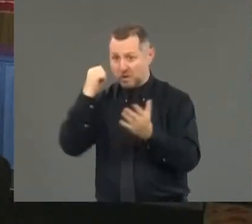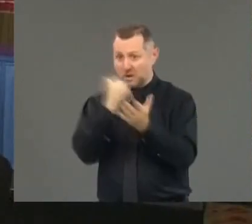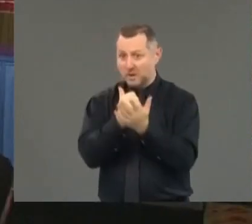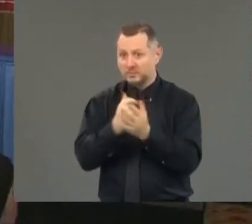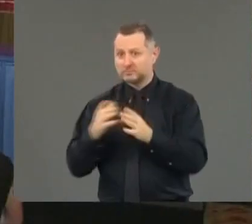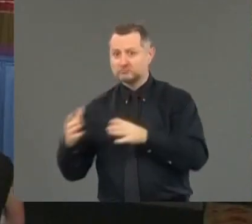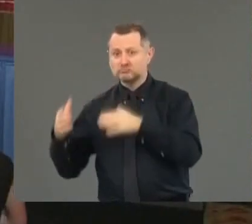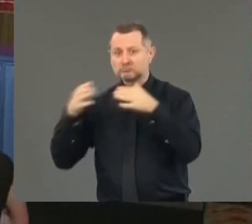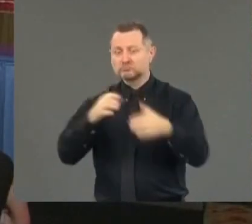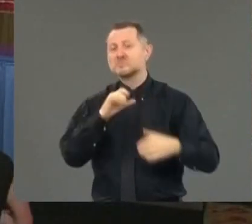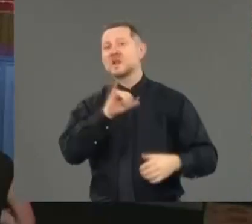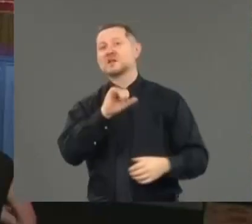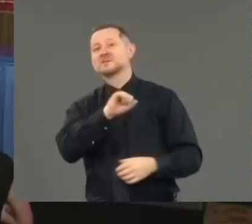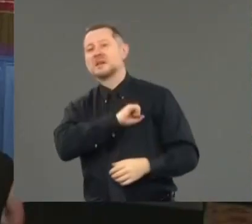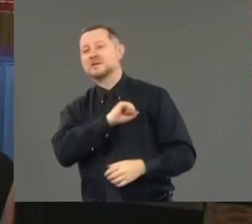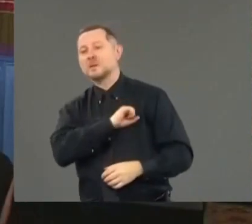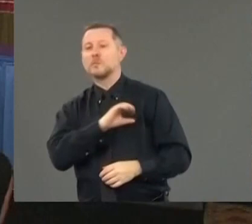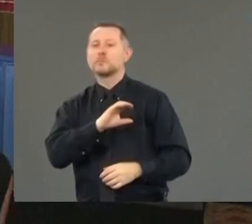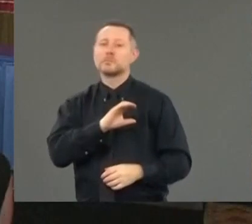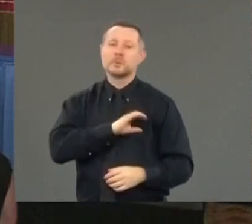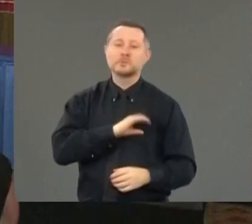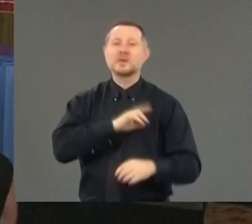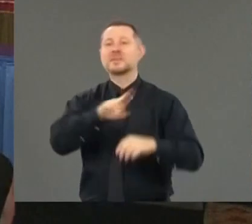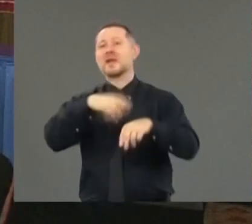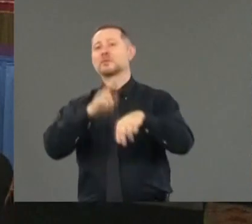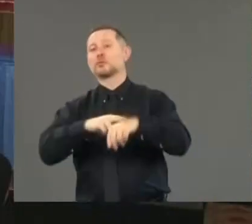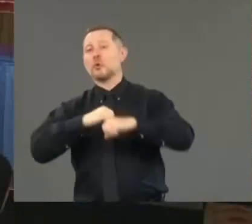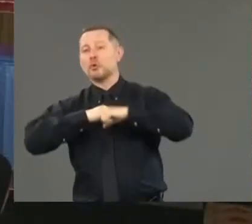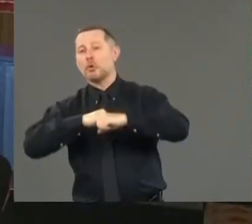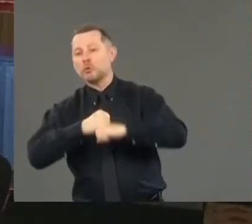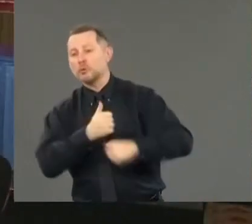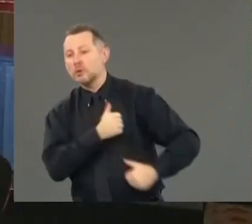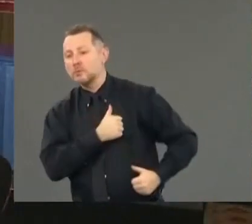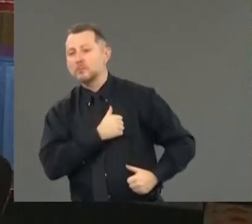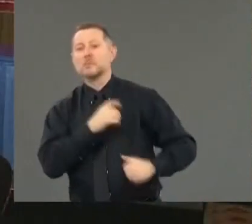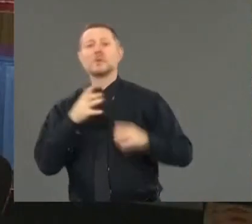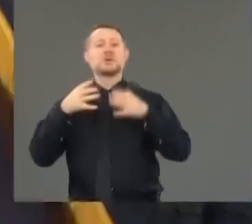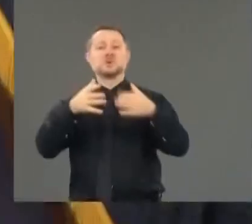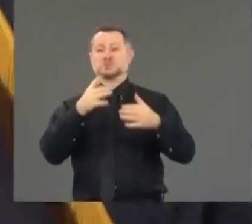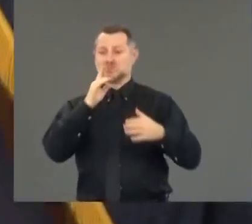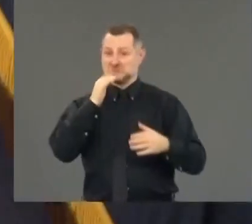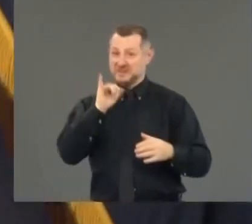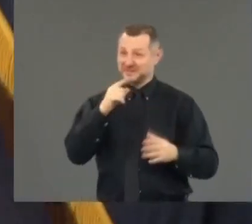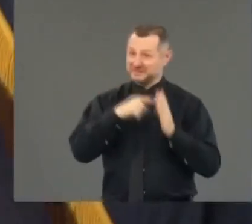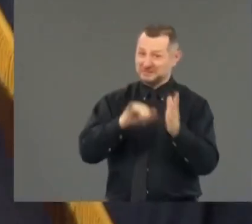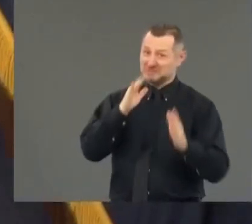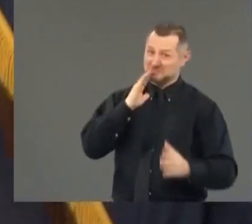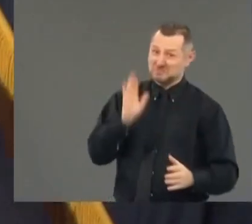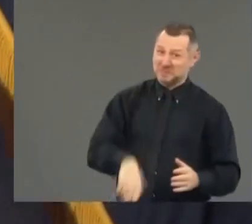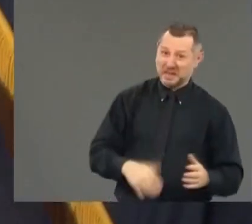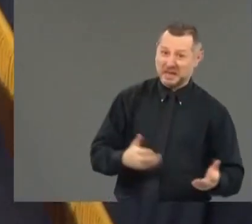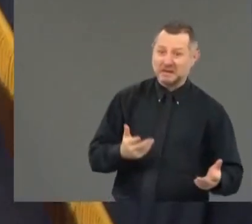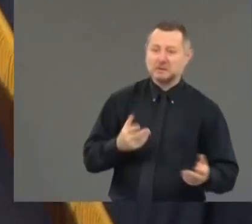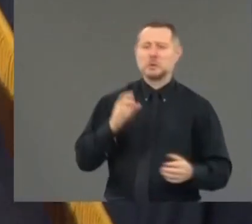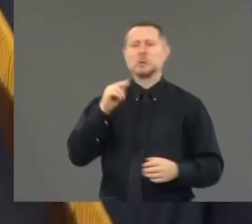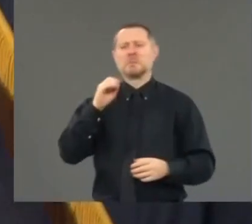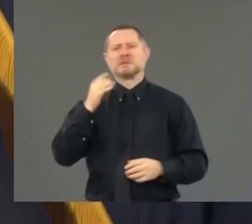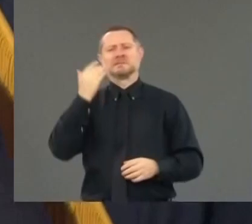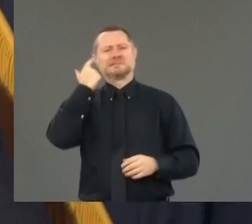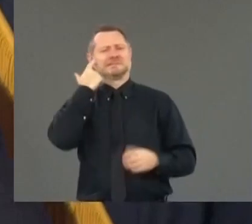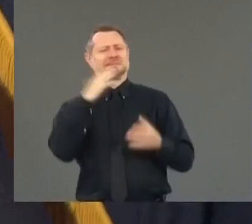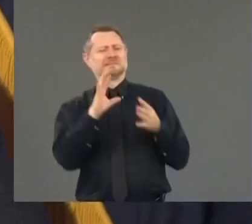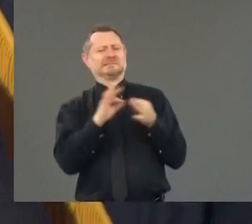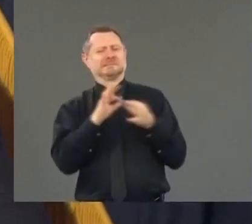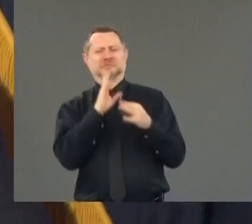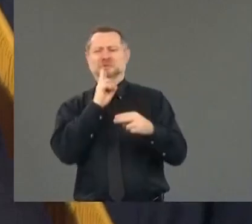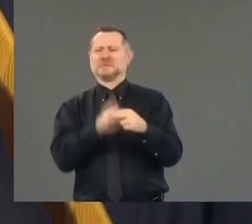or the National Guard? Do you think it's at that level that you need to do that? Yeah, I think I said we have